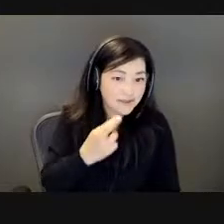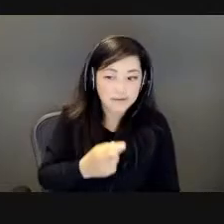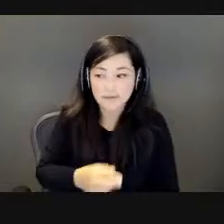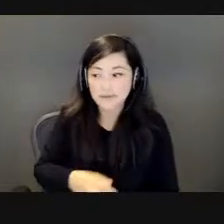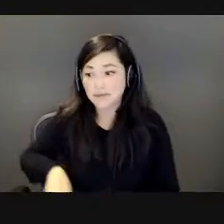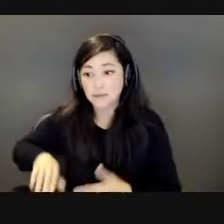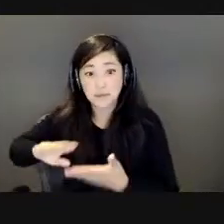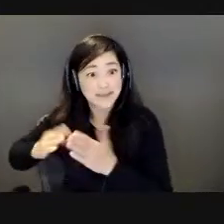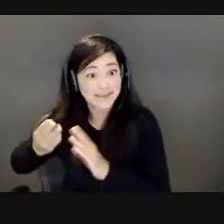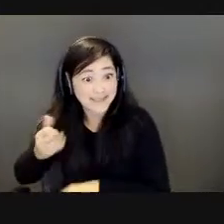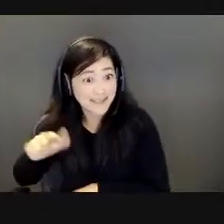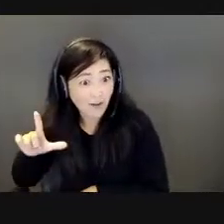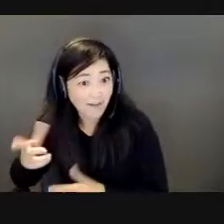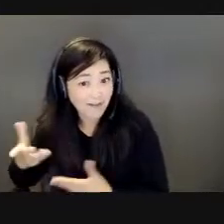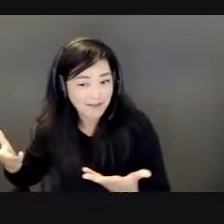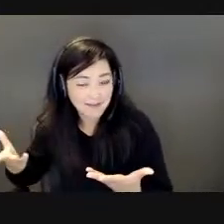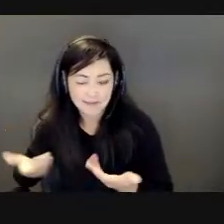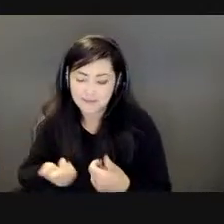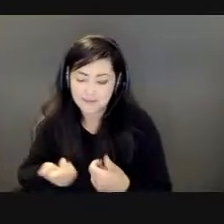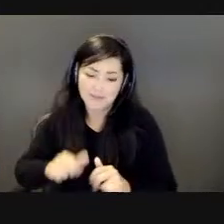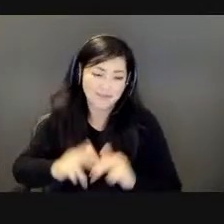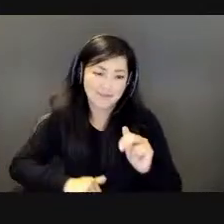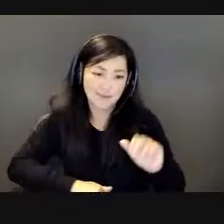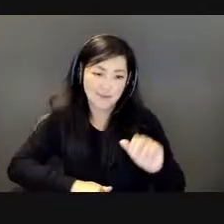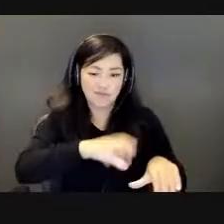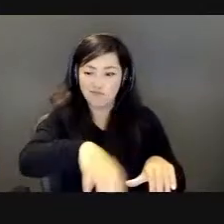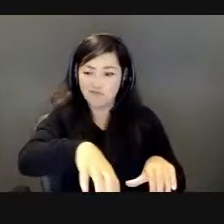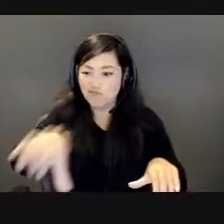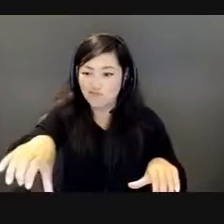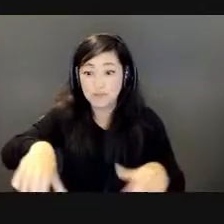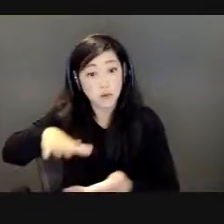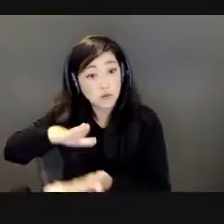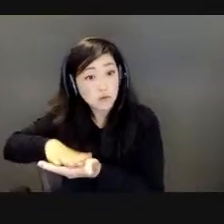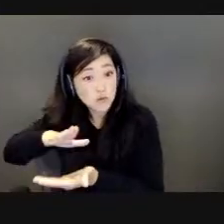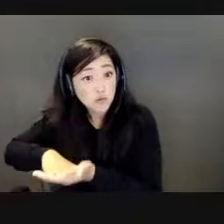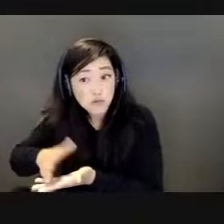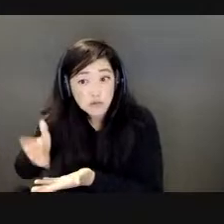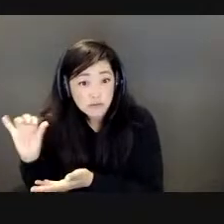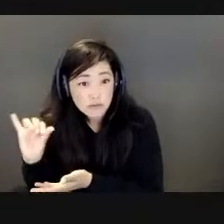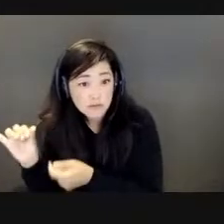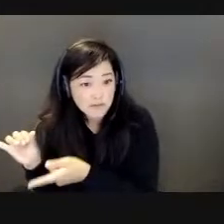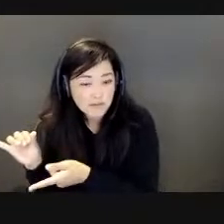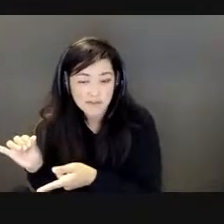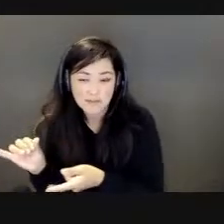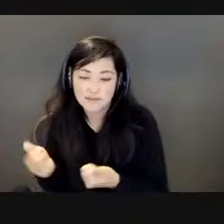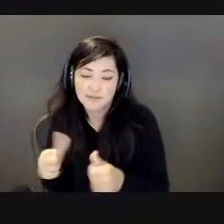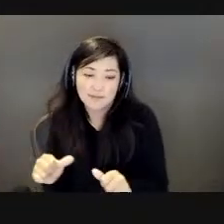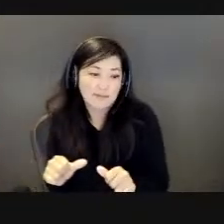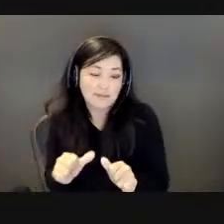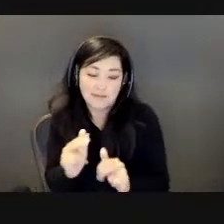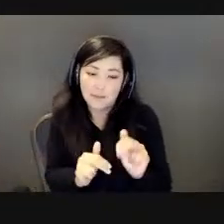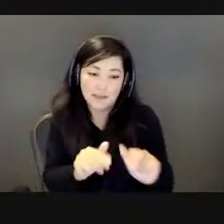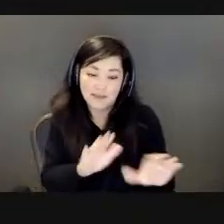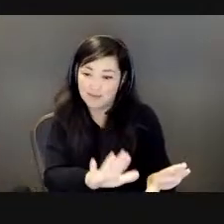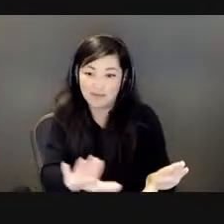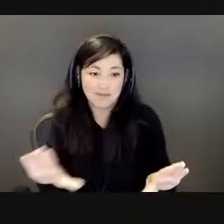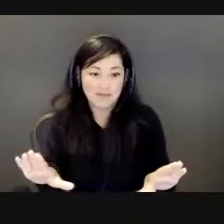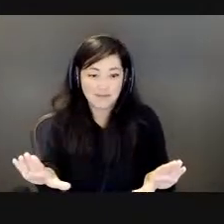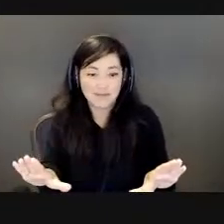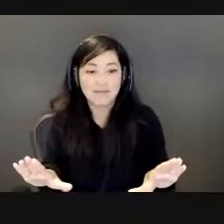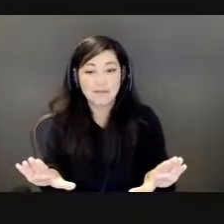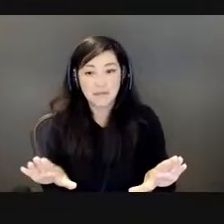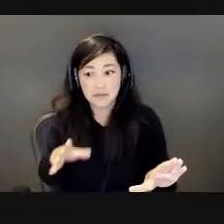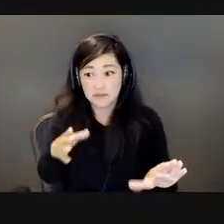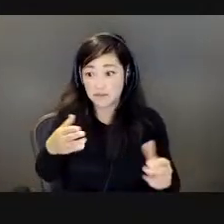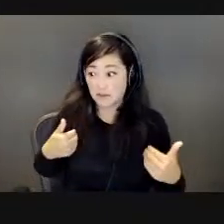hall, any building, whether it's school, at any level, it's to say, oh, yes, we have wheelchair